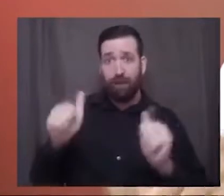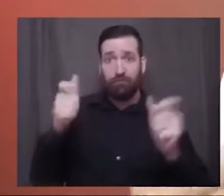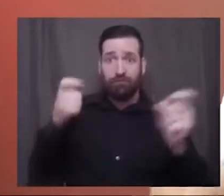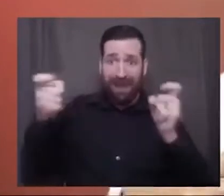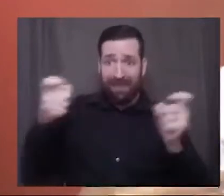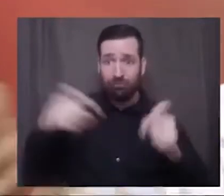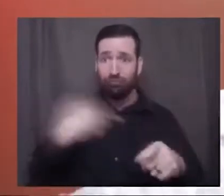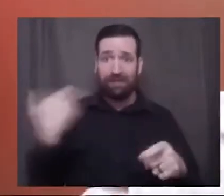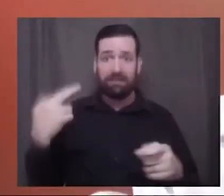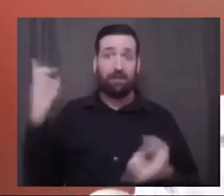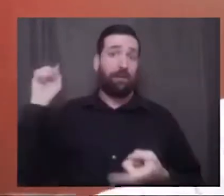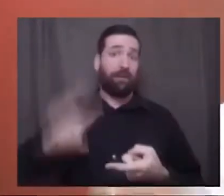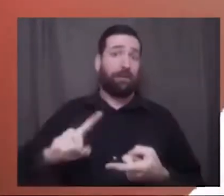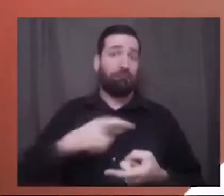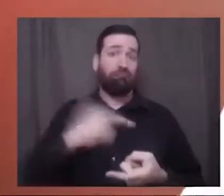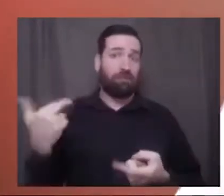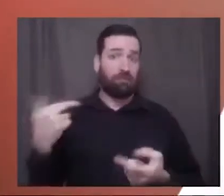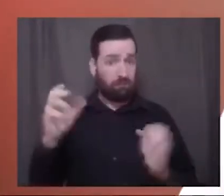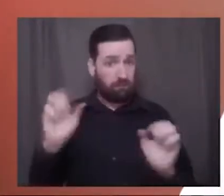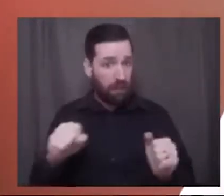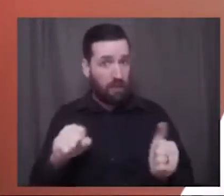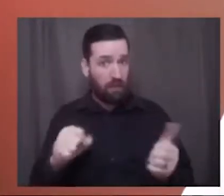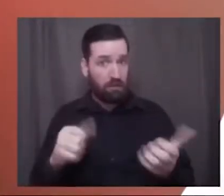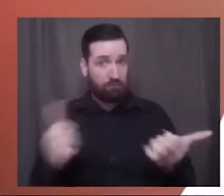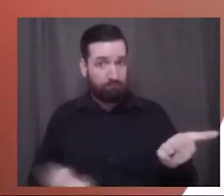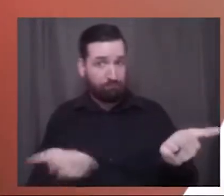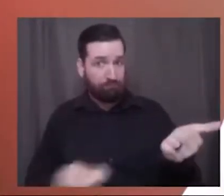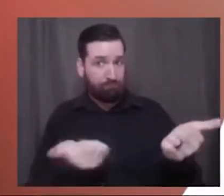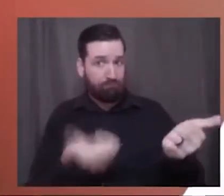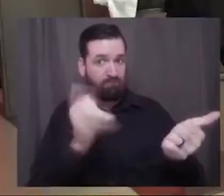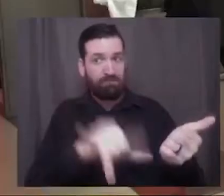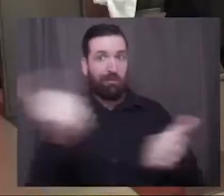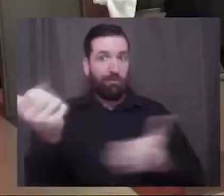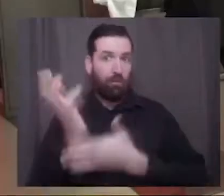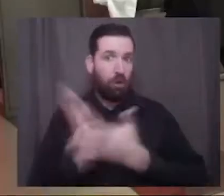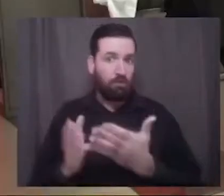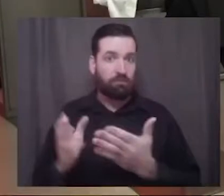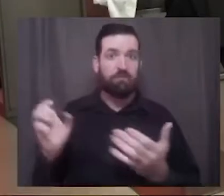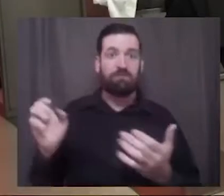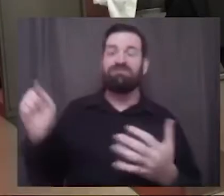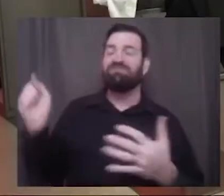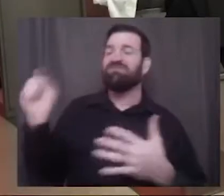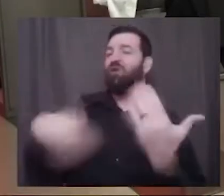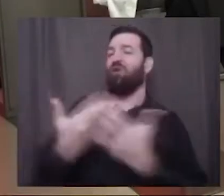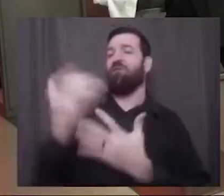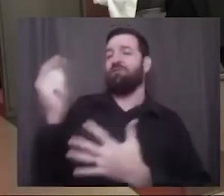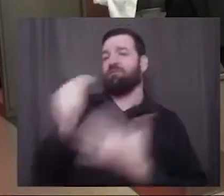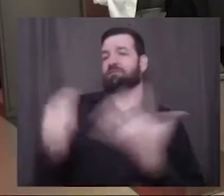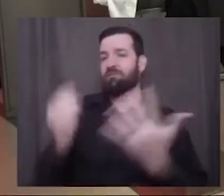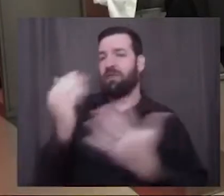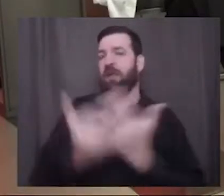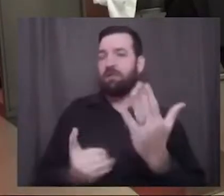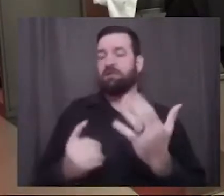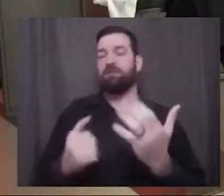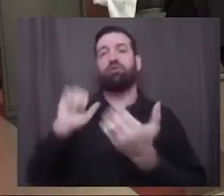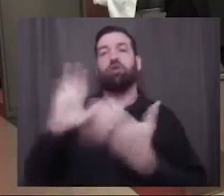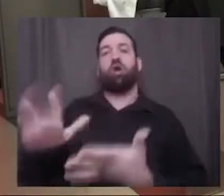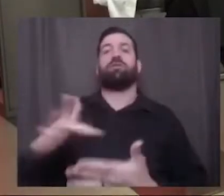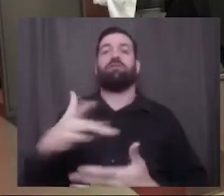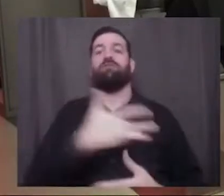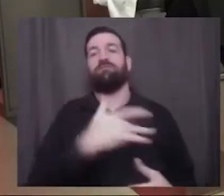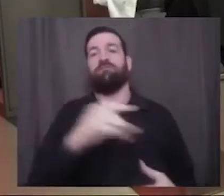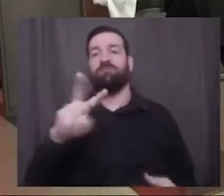And so now can you go after the other side of it? So all the things on the list were things that cause vascular disease, right? So I think the whole